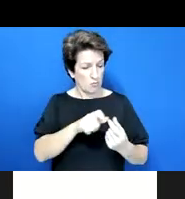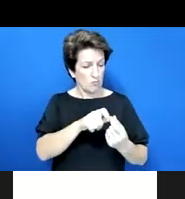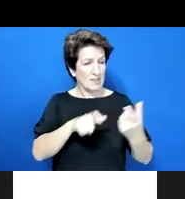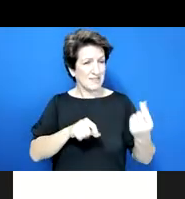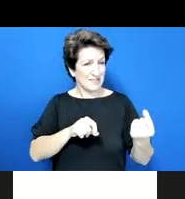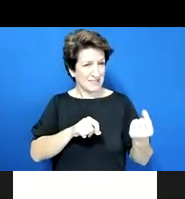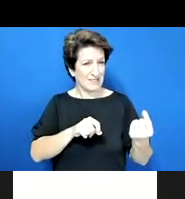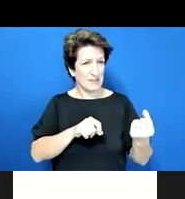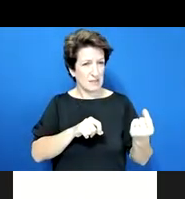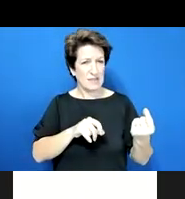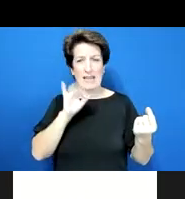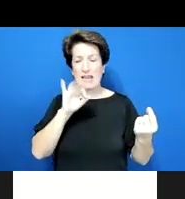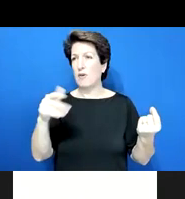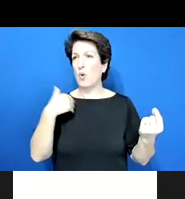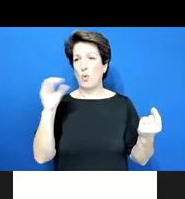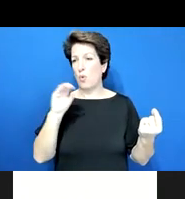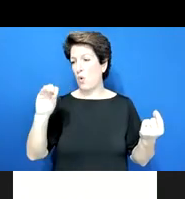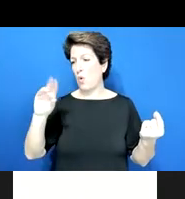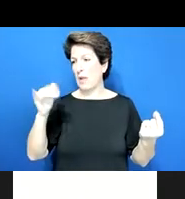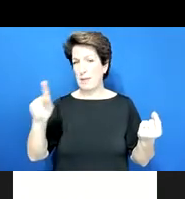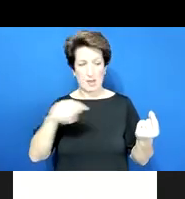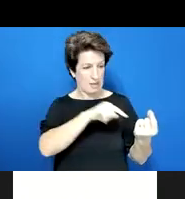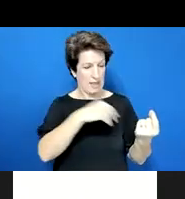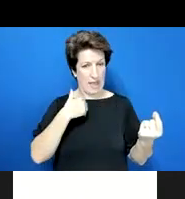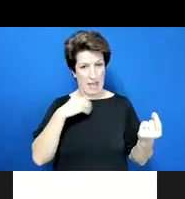have no OHIP card have their COVID ID?